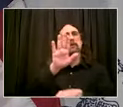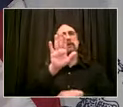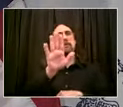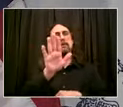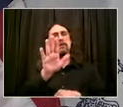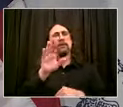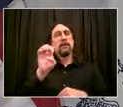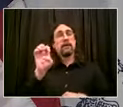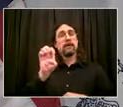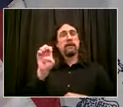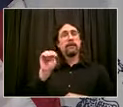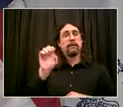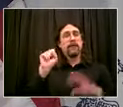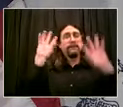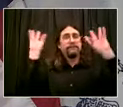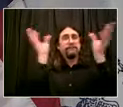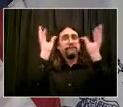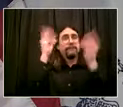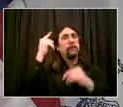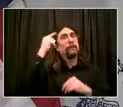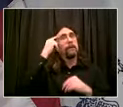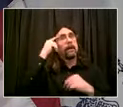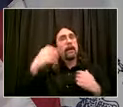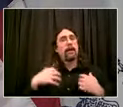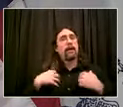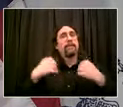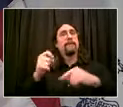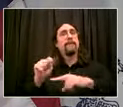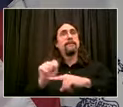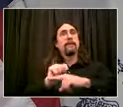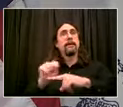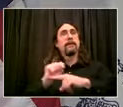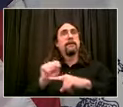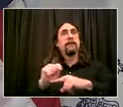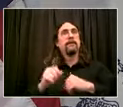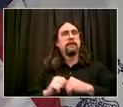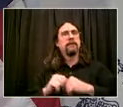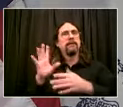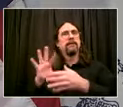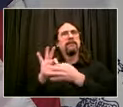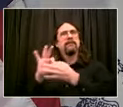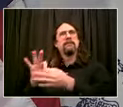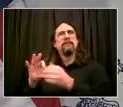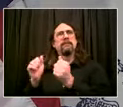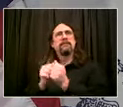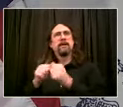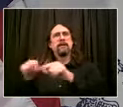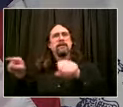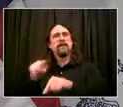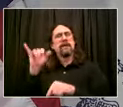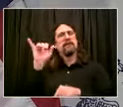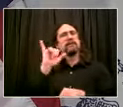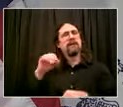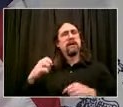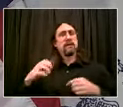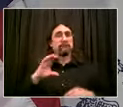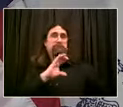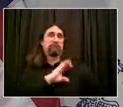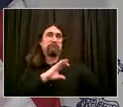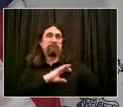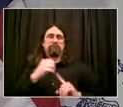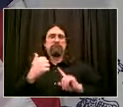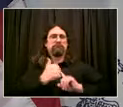the latter, that's absolutely about to be clarified. There's a few last details that were being put together,